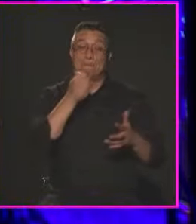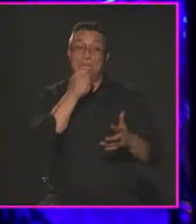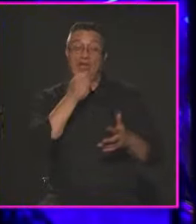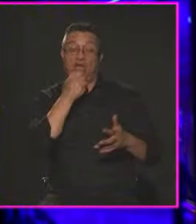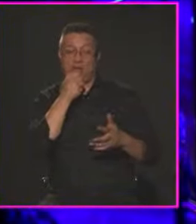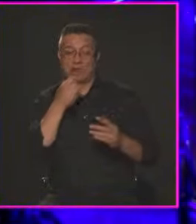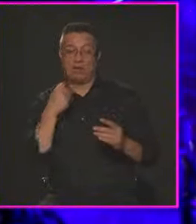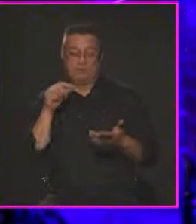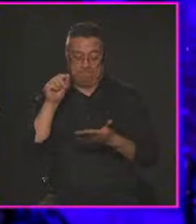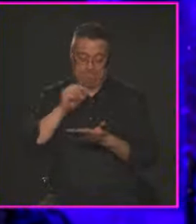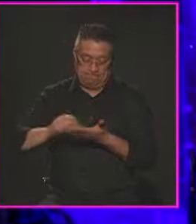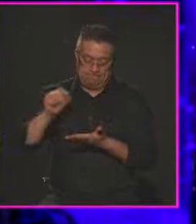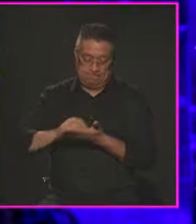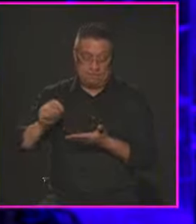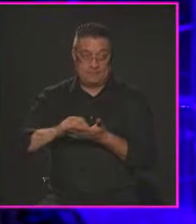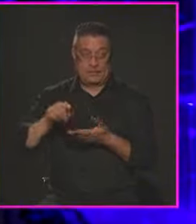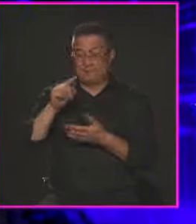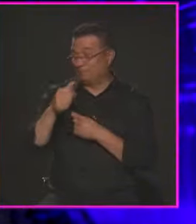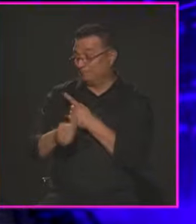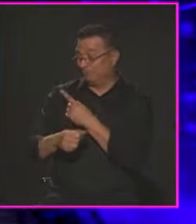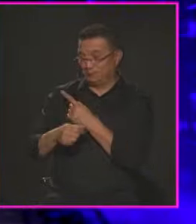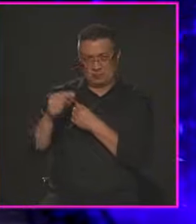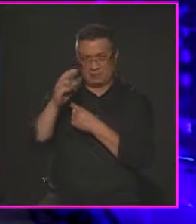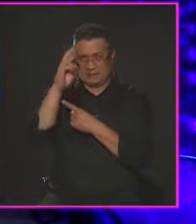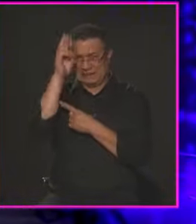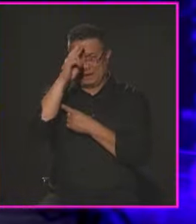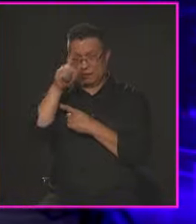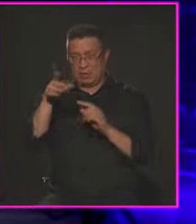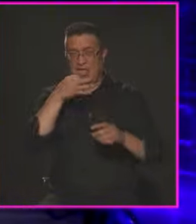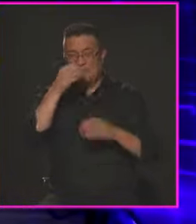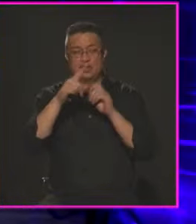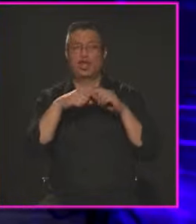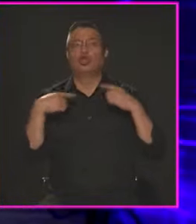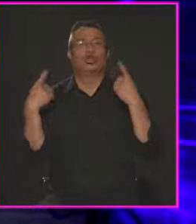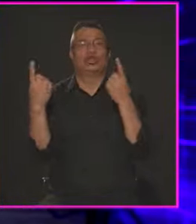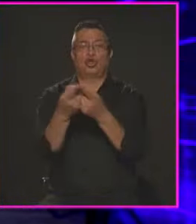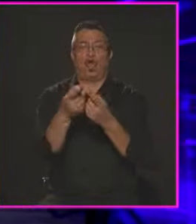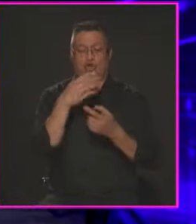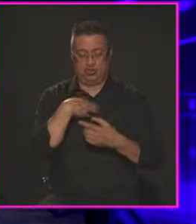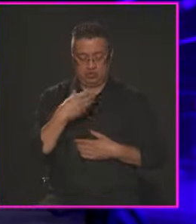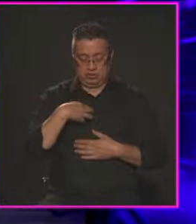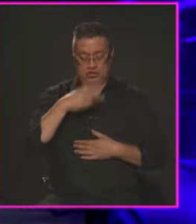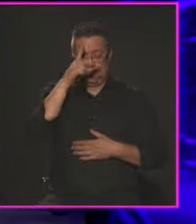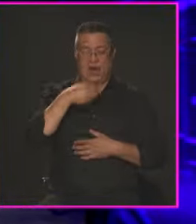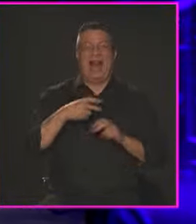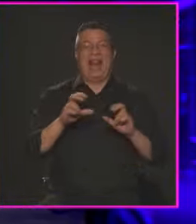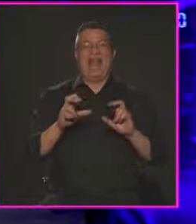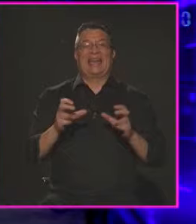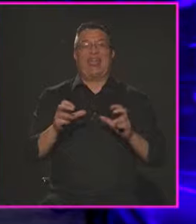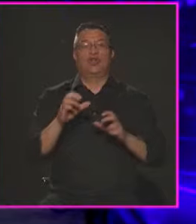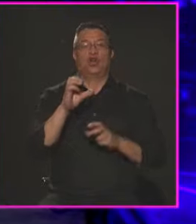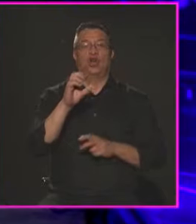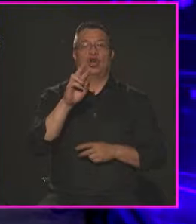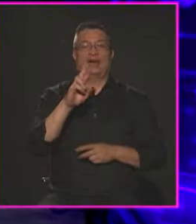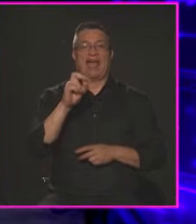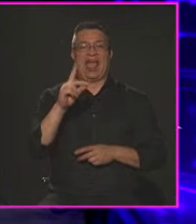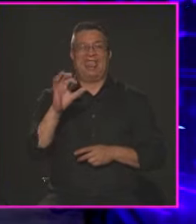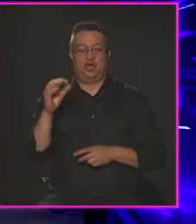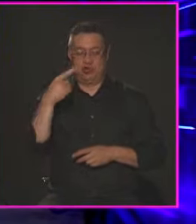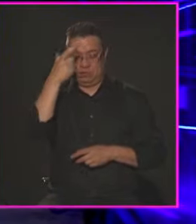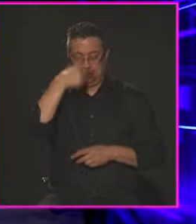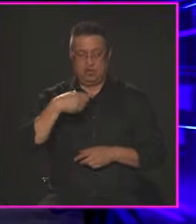stations," Columbia scientists report, and he explained all atoms in humans or in steel found to emit and receive long waves. What Rabi